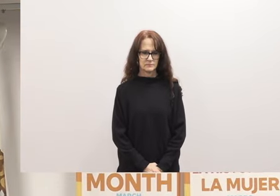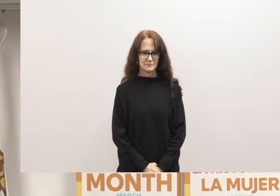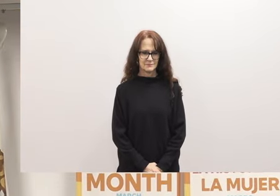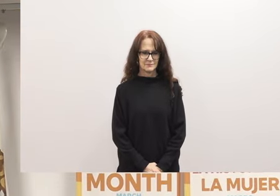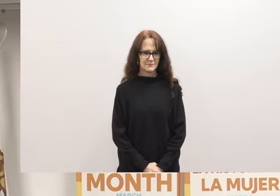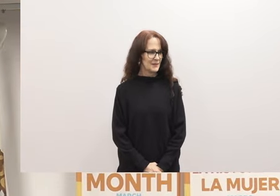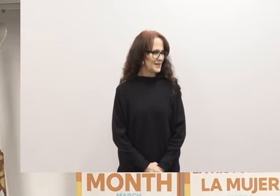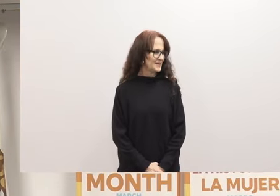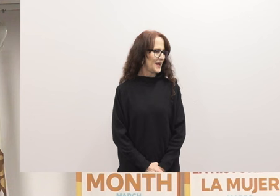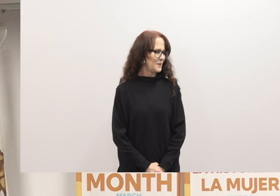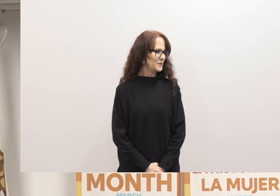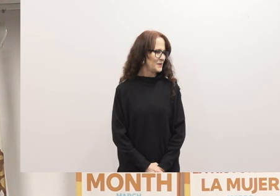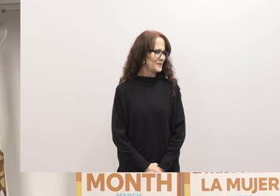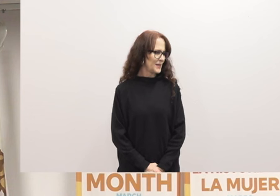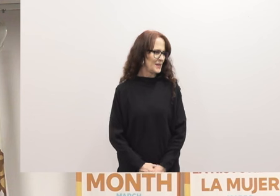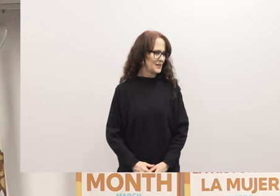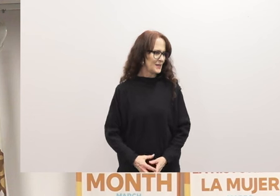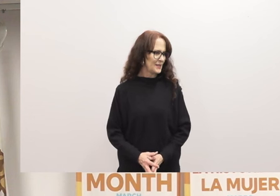Thank you.